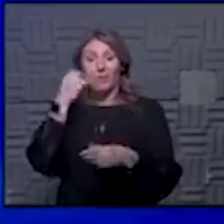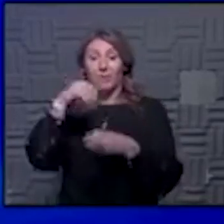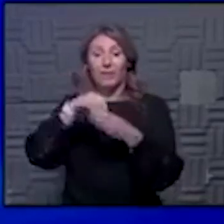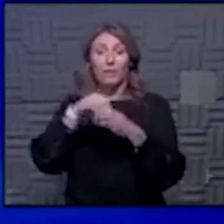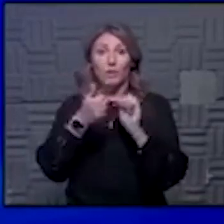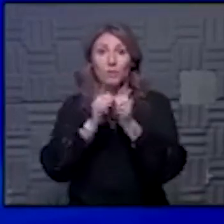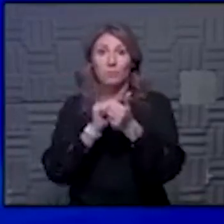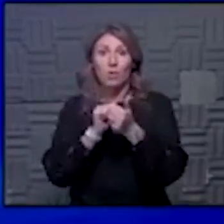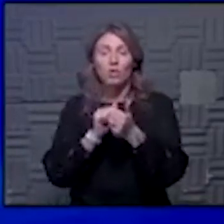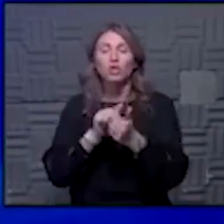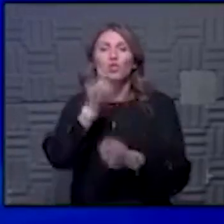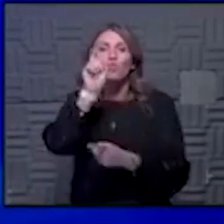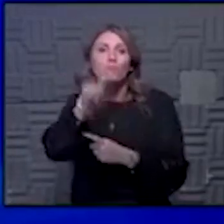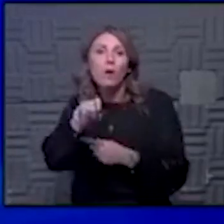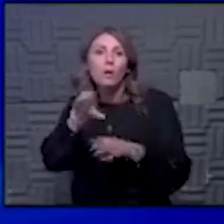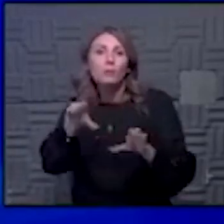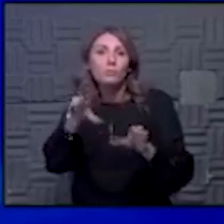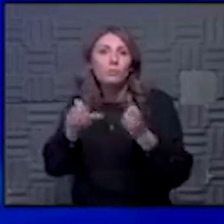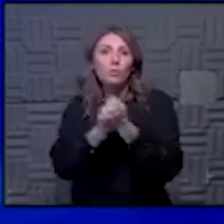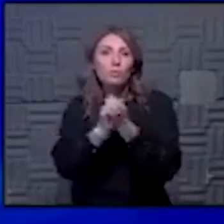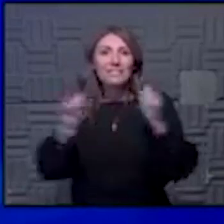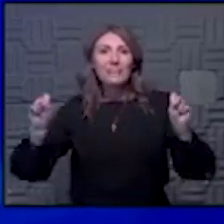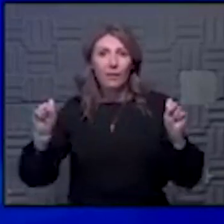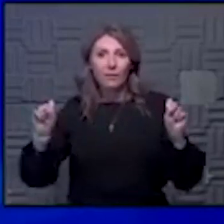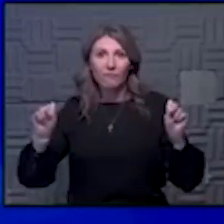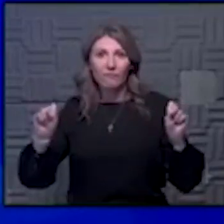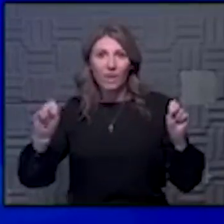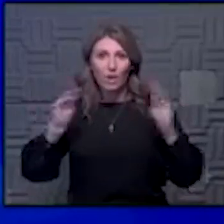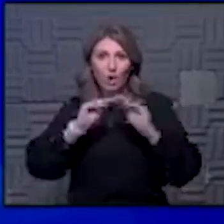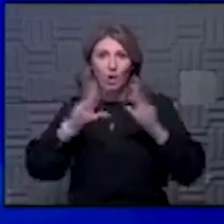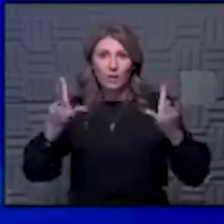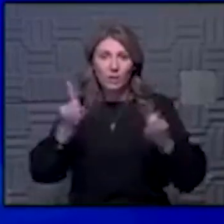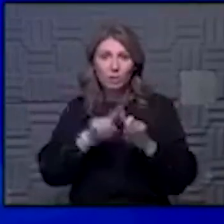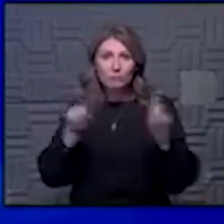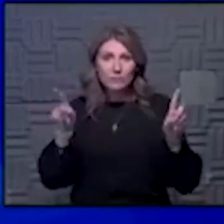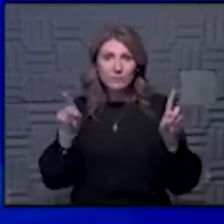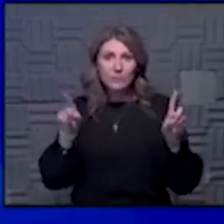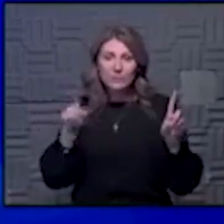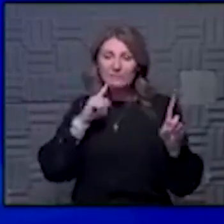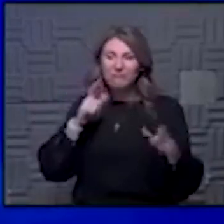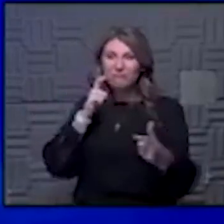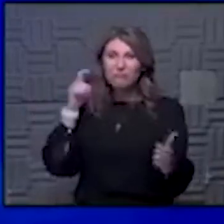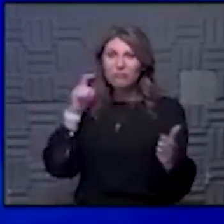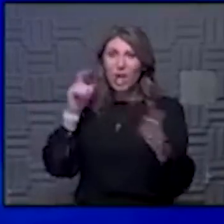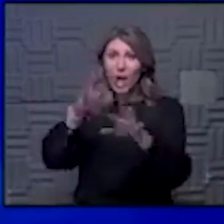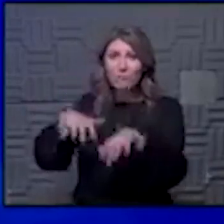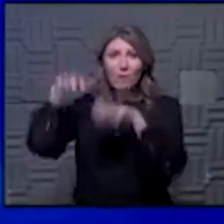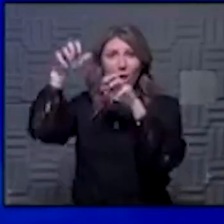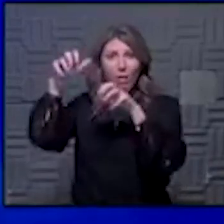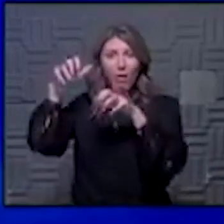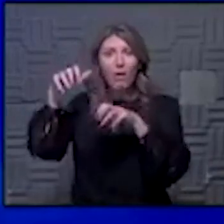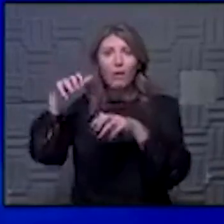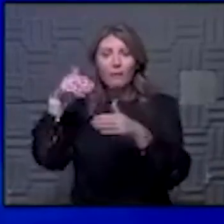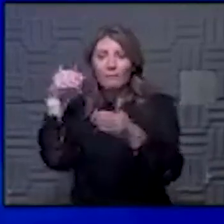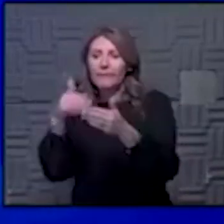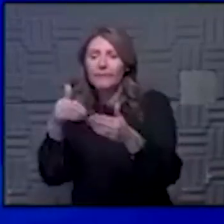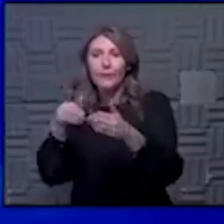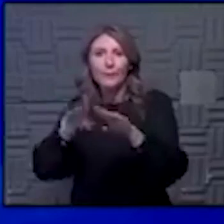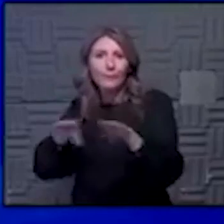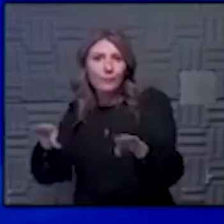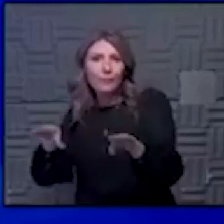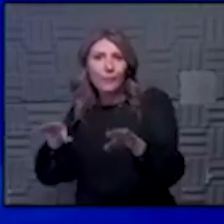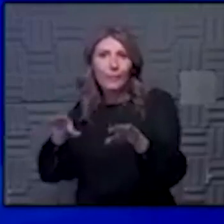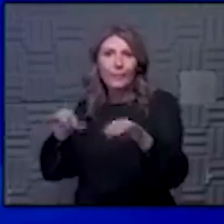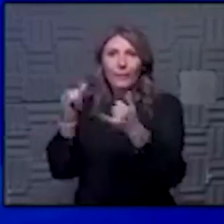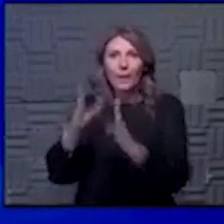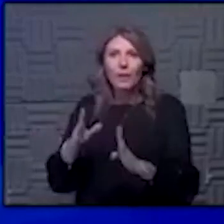you got to do it safely. There are clear differences. Having a big crowd in an indoor sports arena close to the floor and things like that,